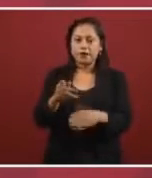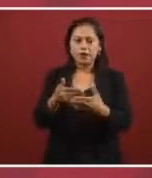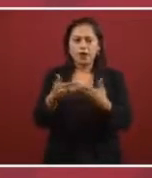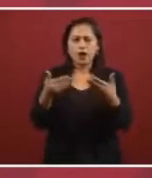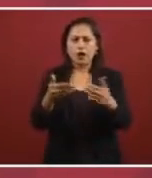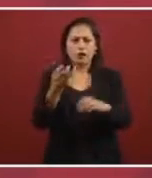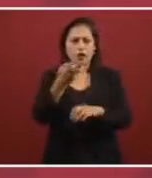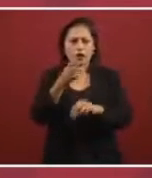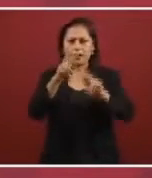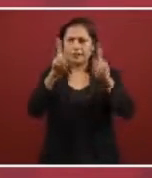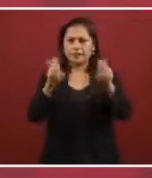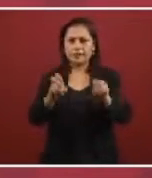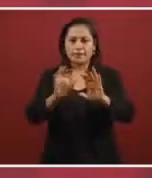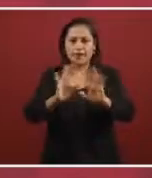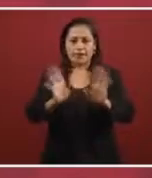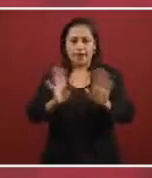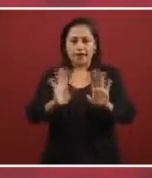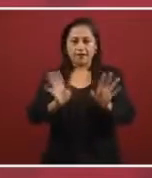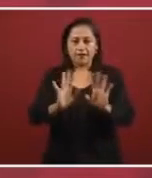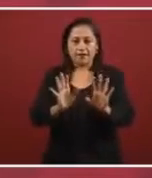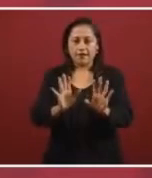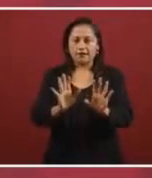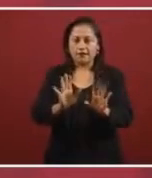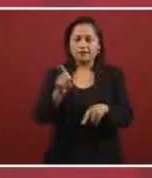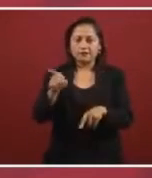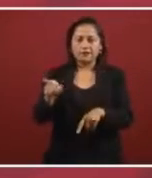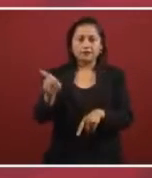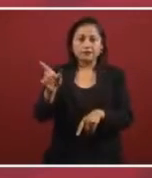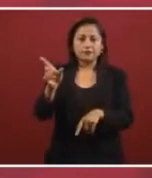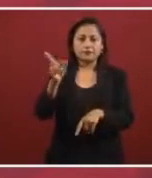plan. Ya no me dicen Now they don't ask me